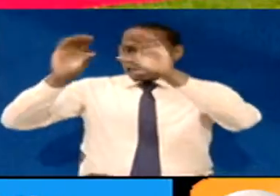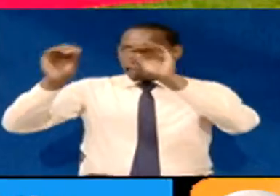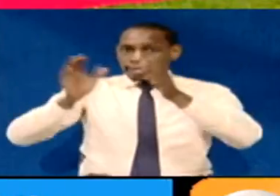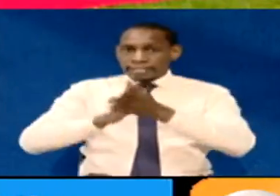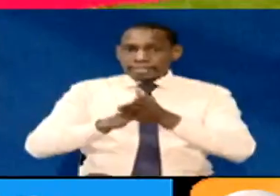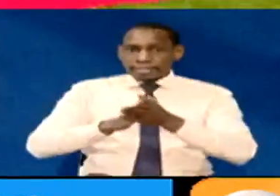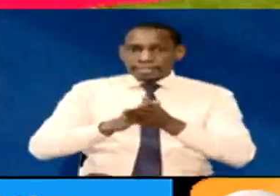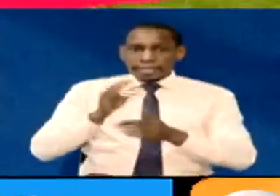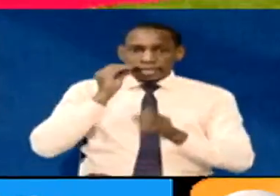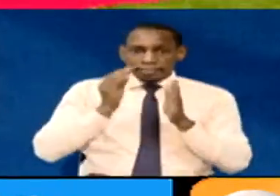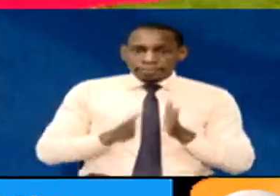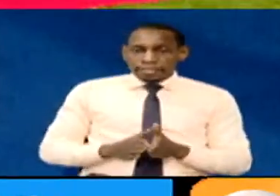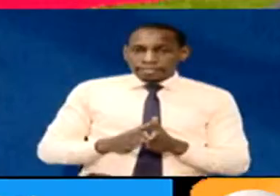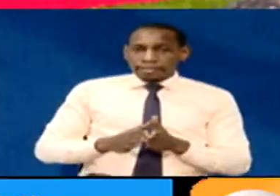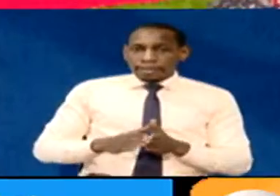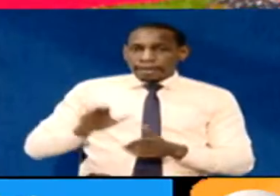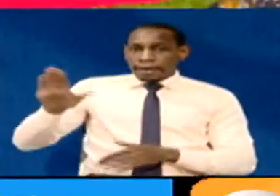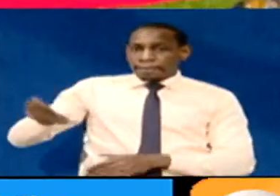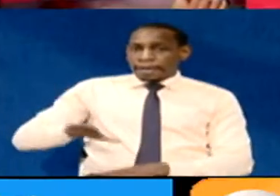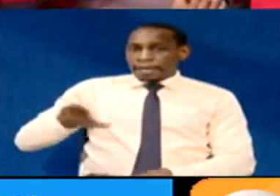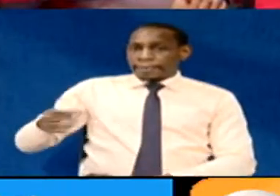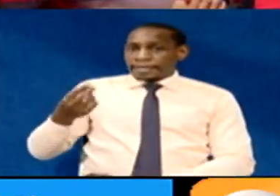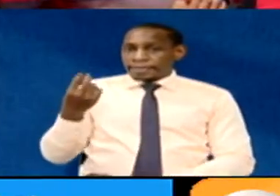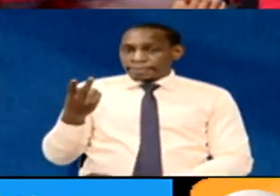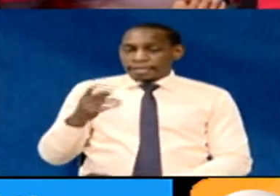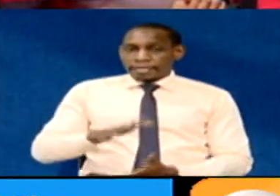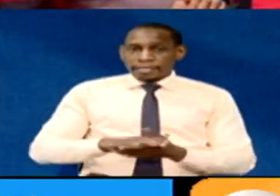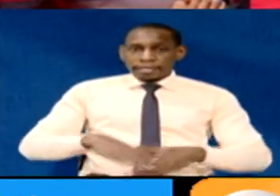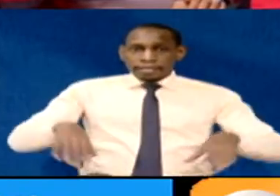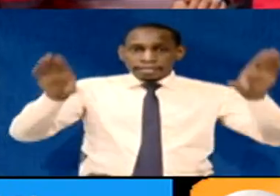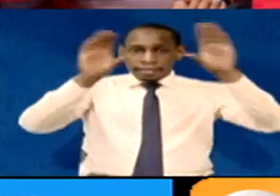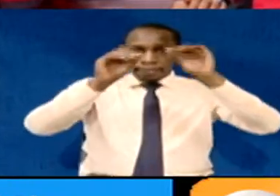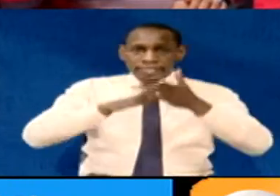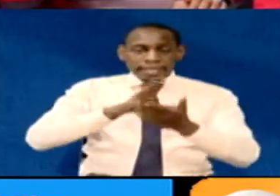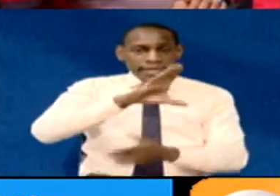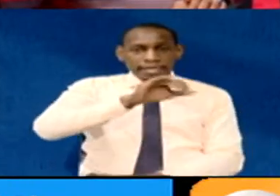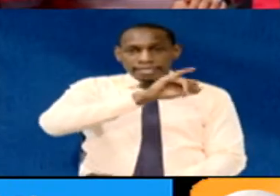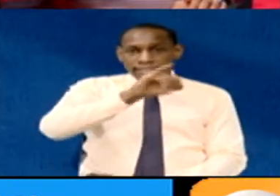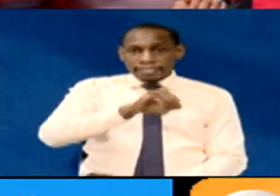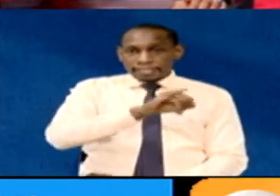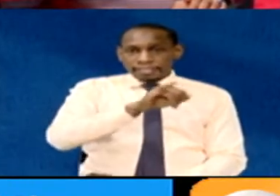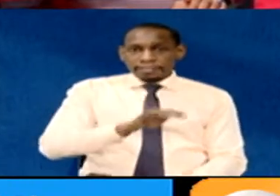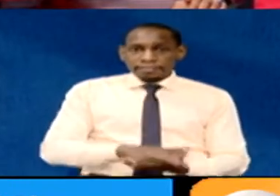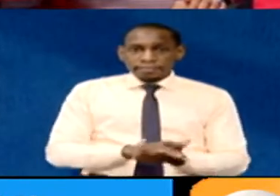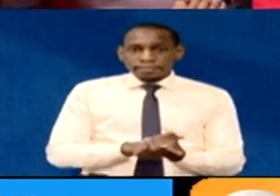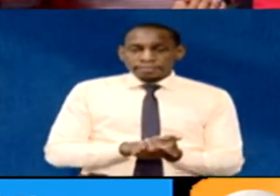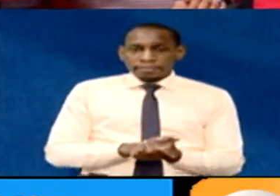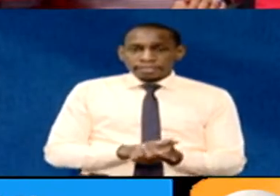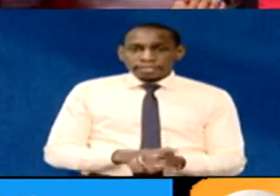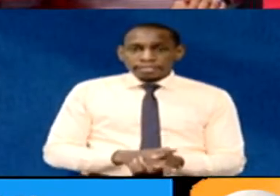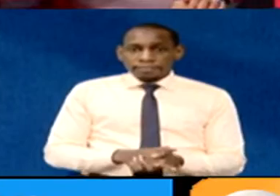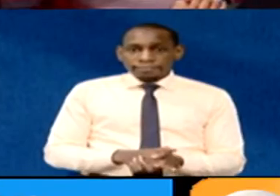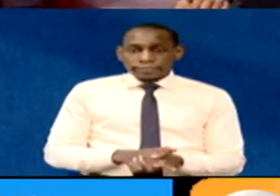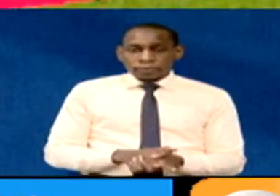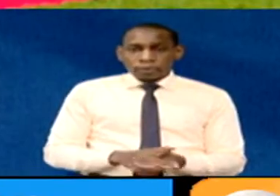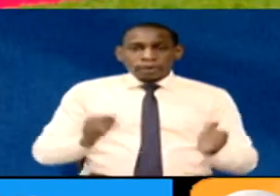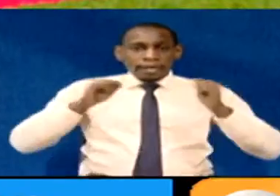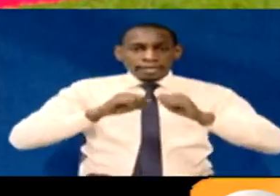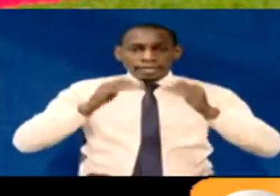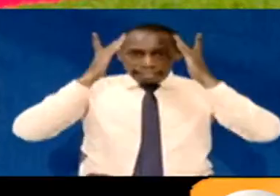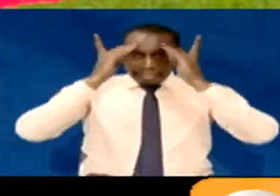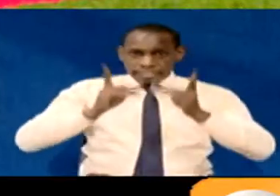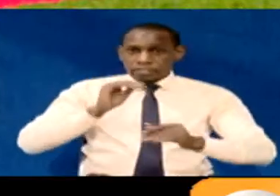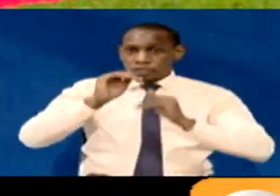and the speakers of the two chambers of parliament, the president and the chief justice, is unanimity in decision making